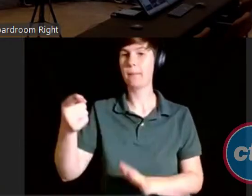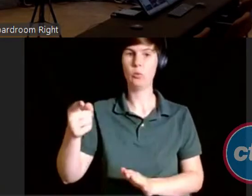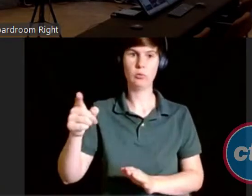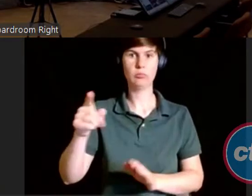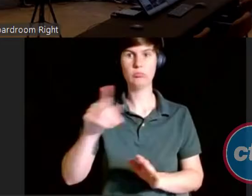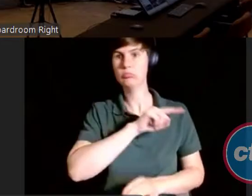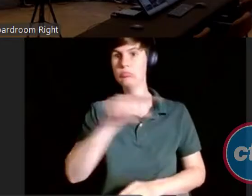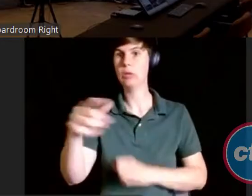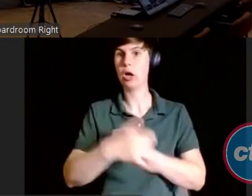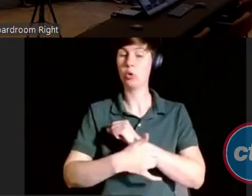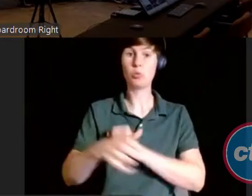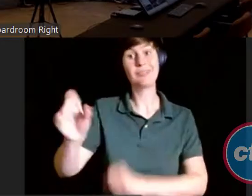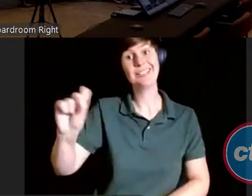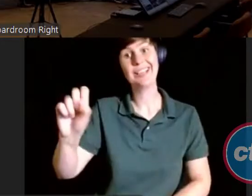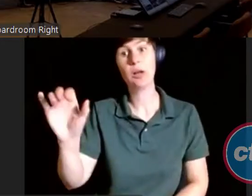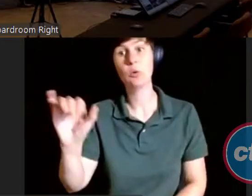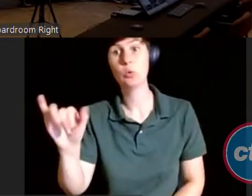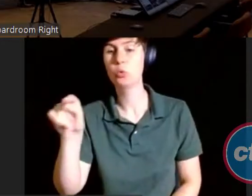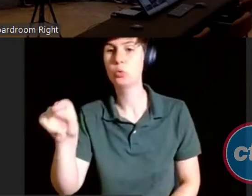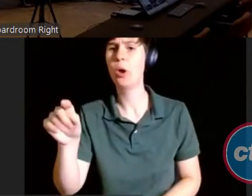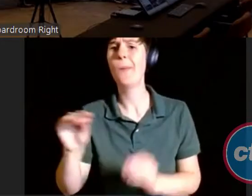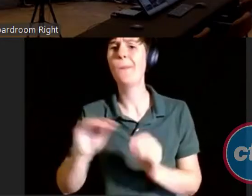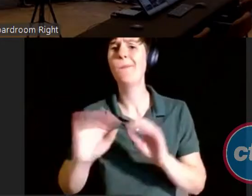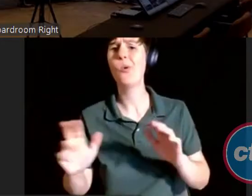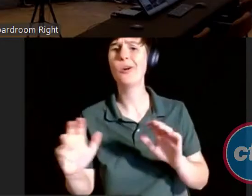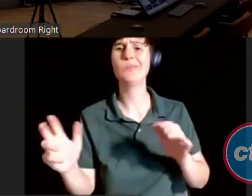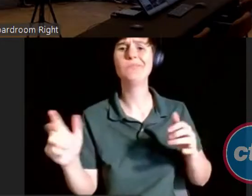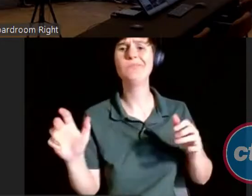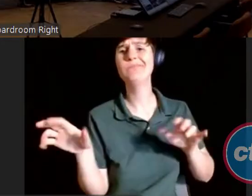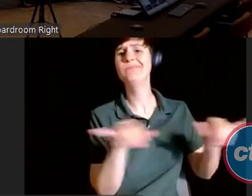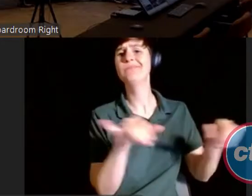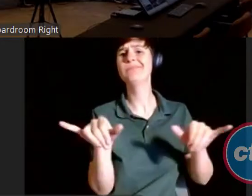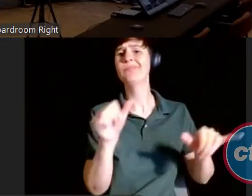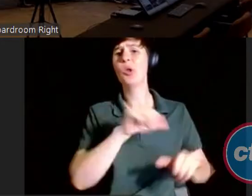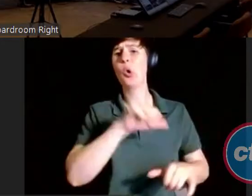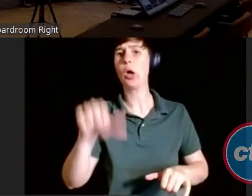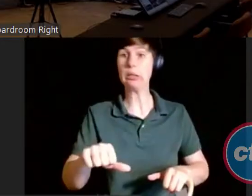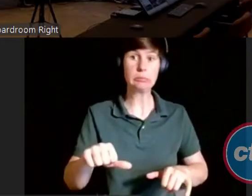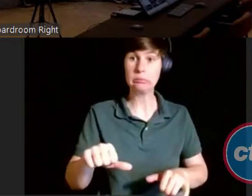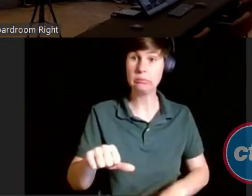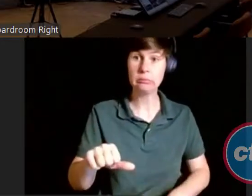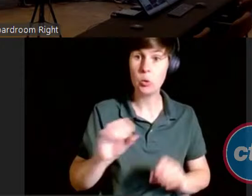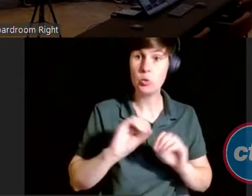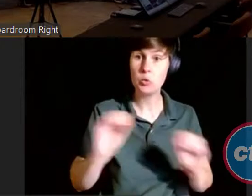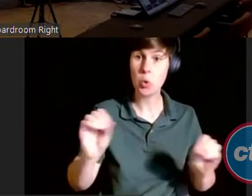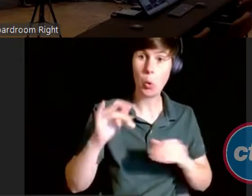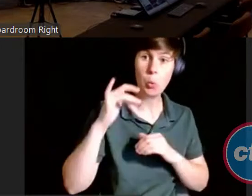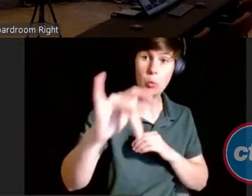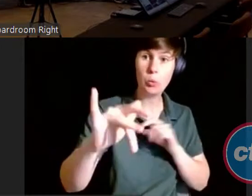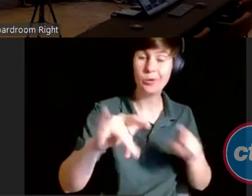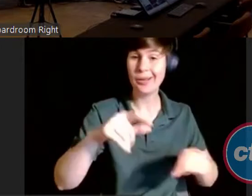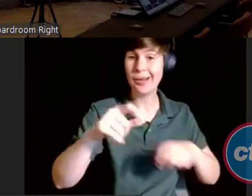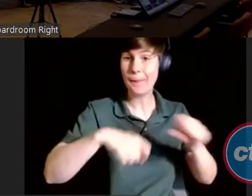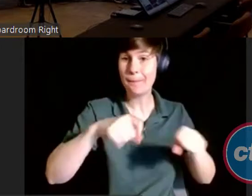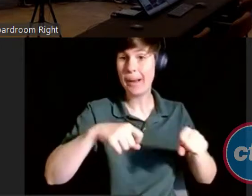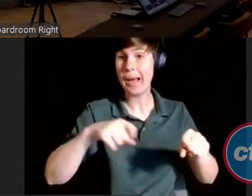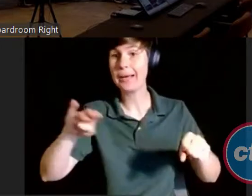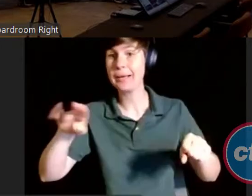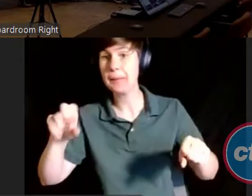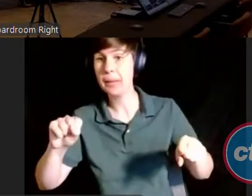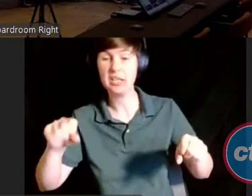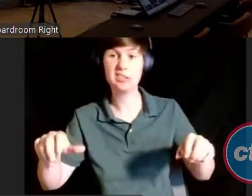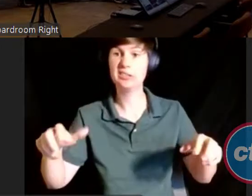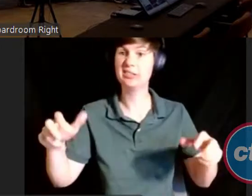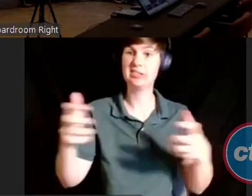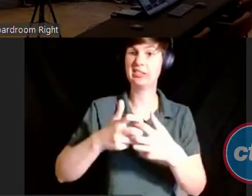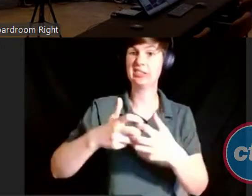It was more similar to the Austin example where there was none of that space between the raised bike lane and the bus stop. You would just load Seattle and